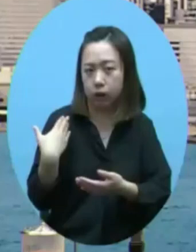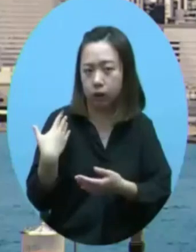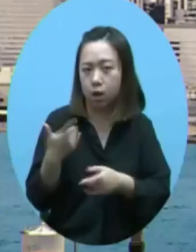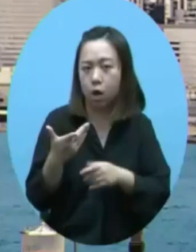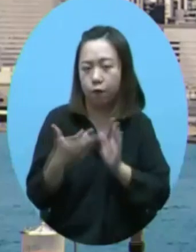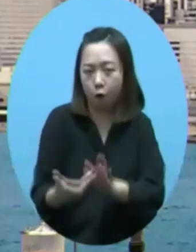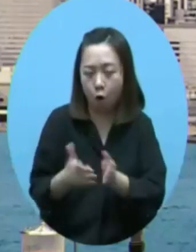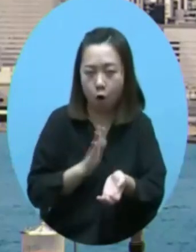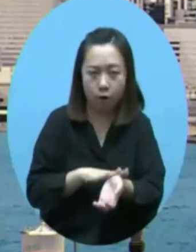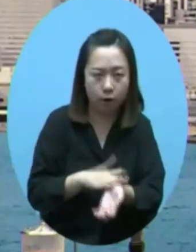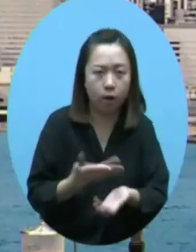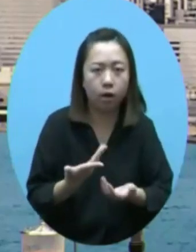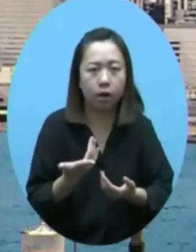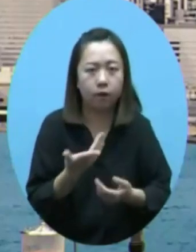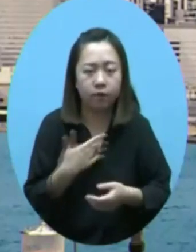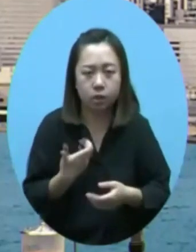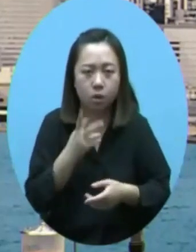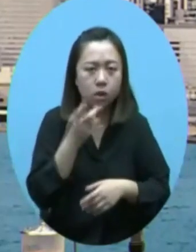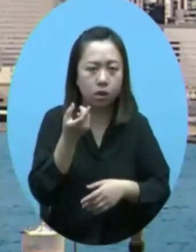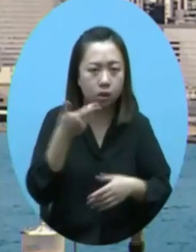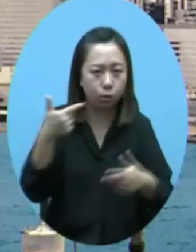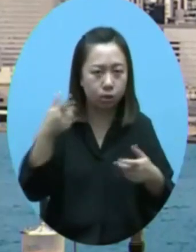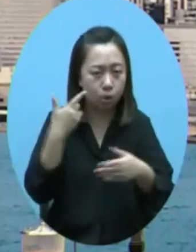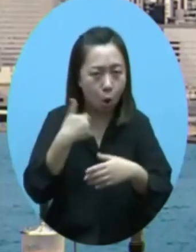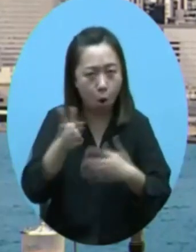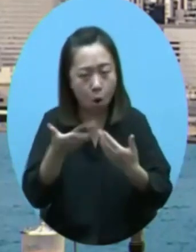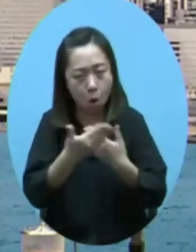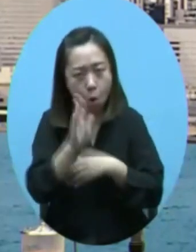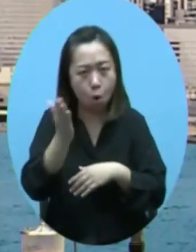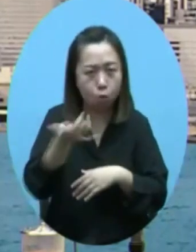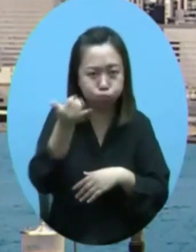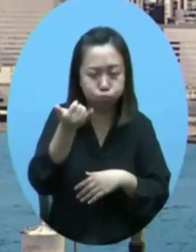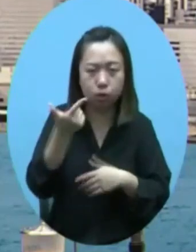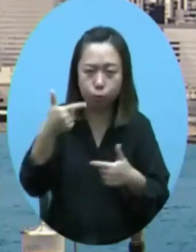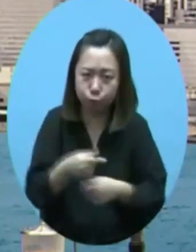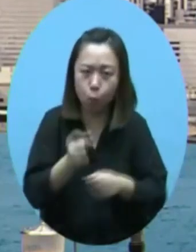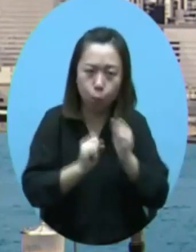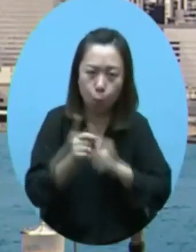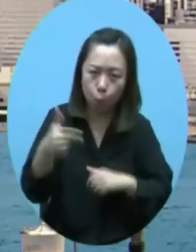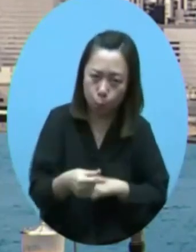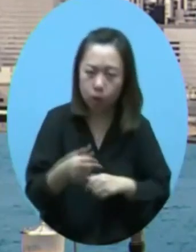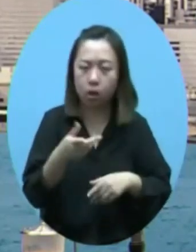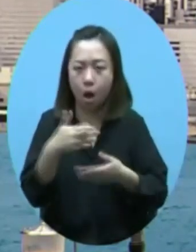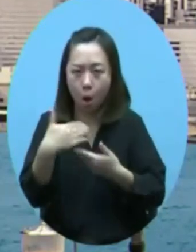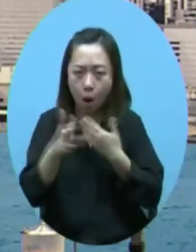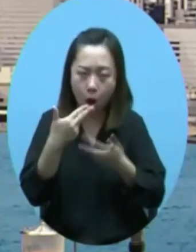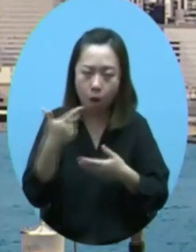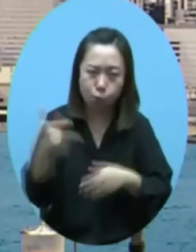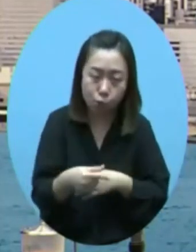reinstate some of the early approaches. For example, going out less and dine out less, and less social activity,